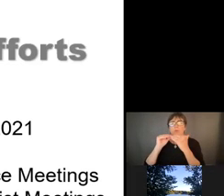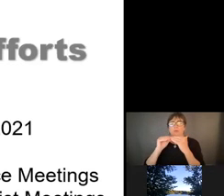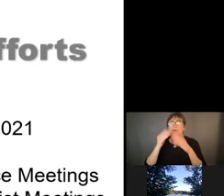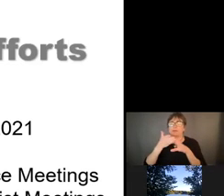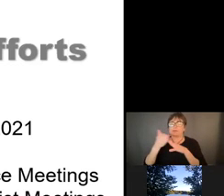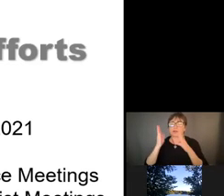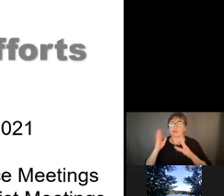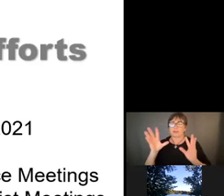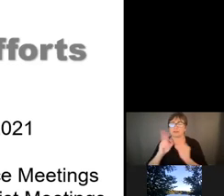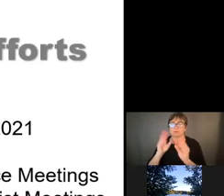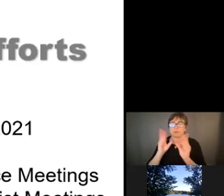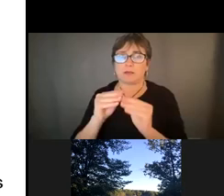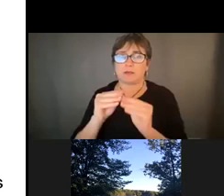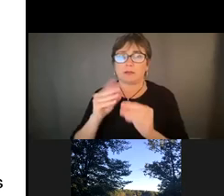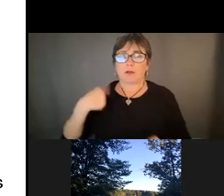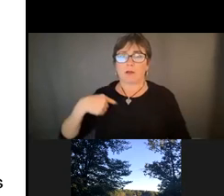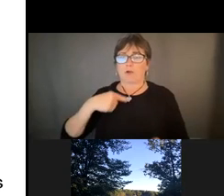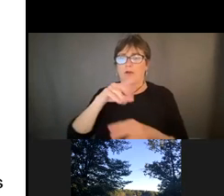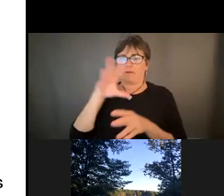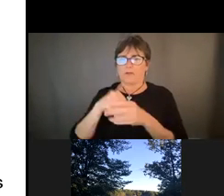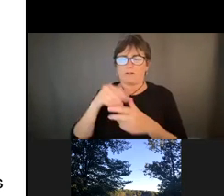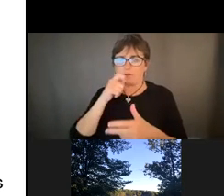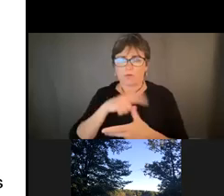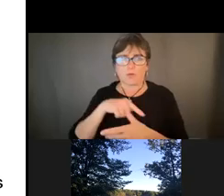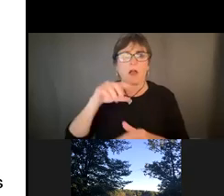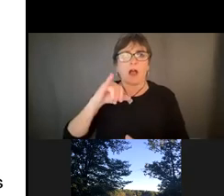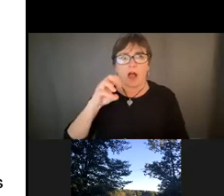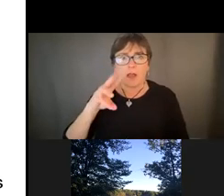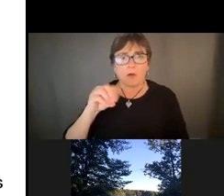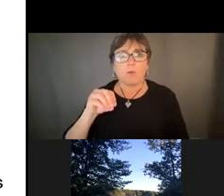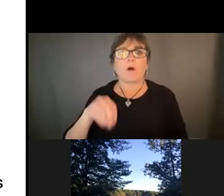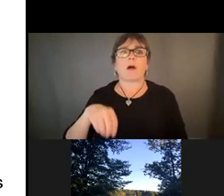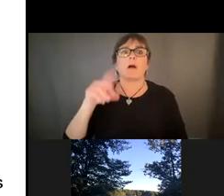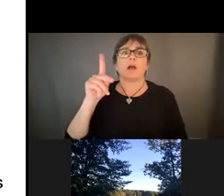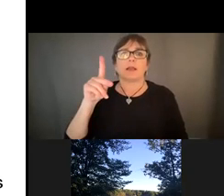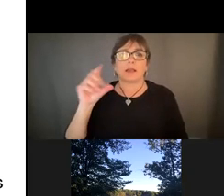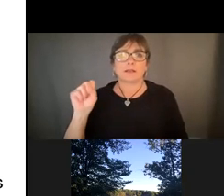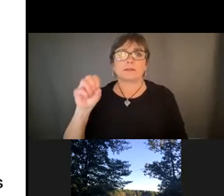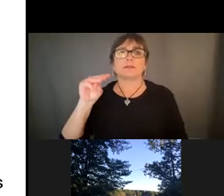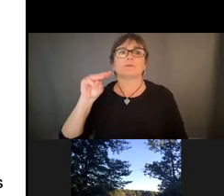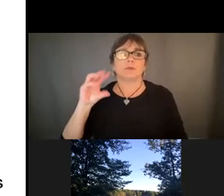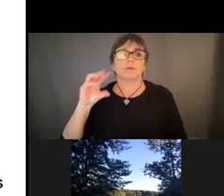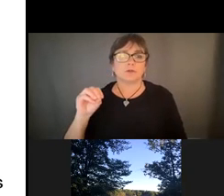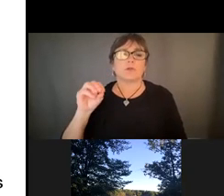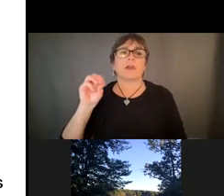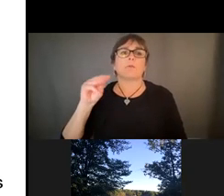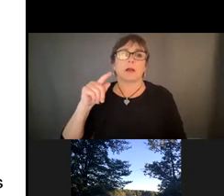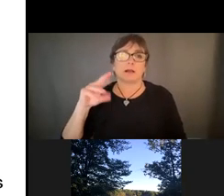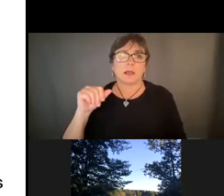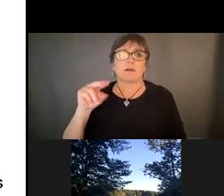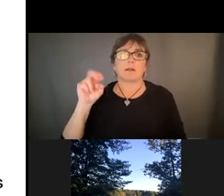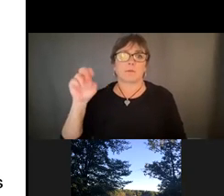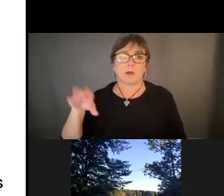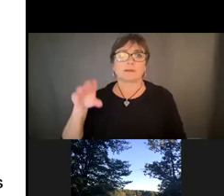Our region consists of Iowa, Kansas, Missouri, Montana, Wyoming, Nebraska, North Dakota, and South Dakota.